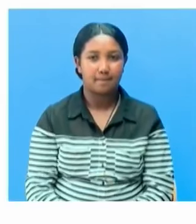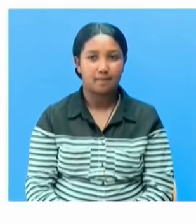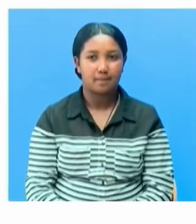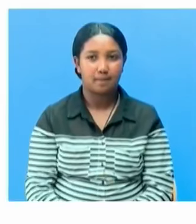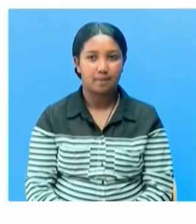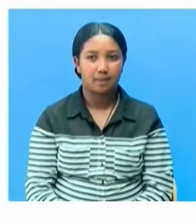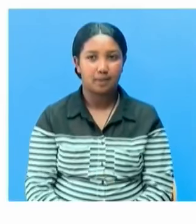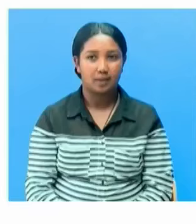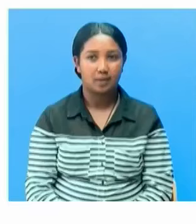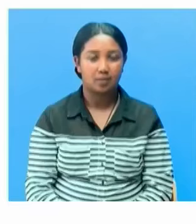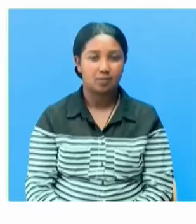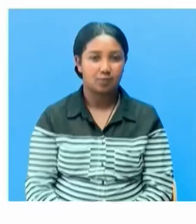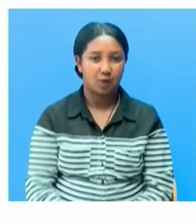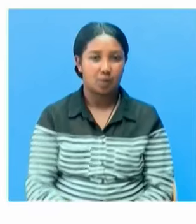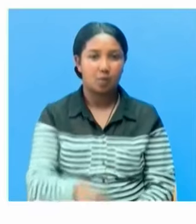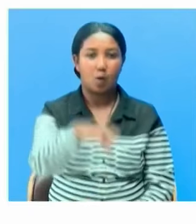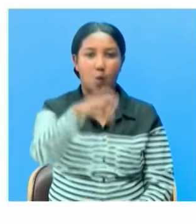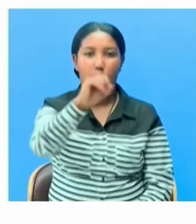old